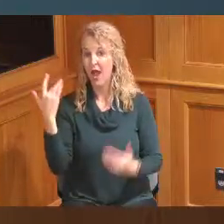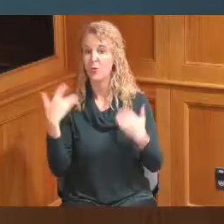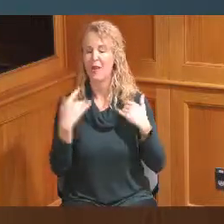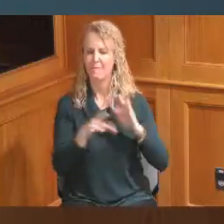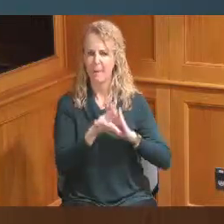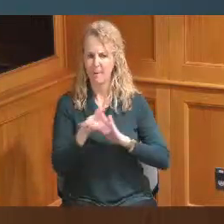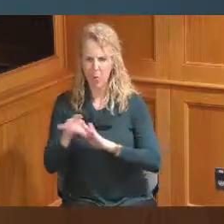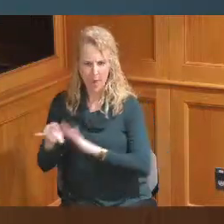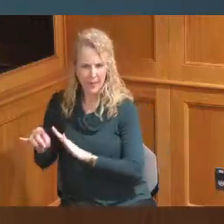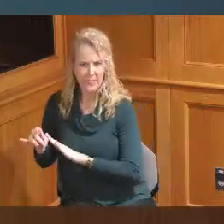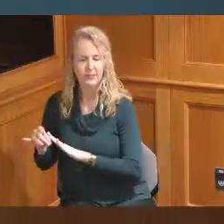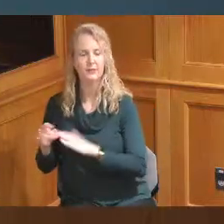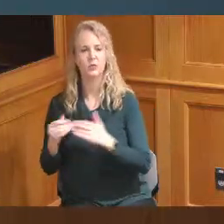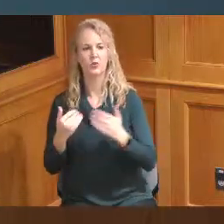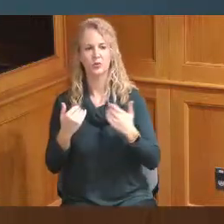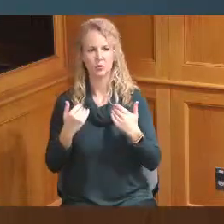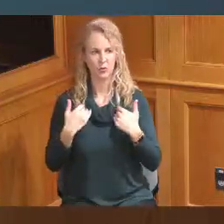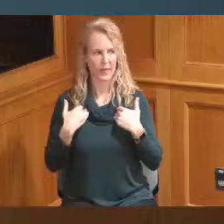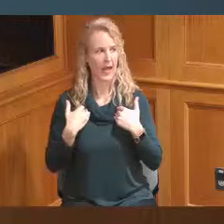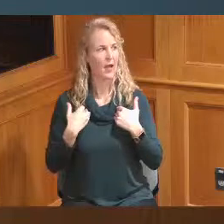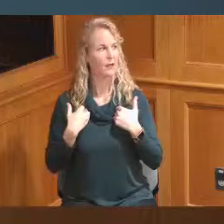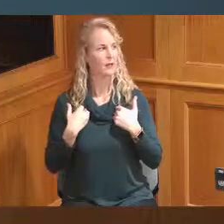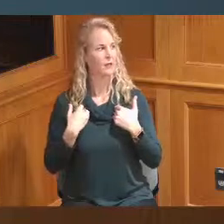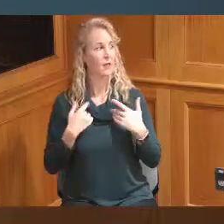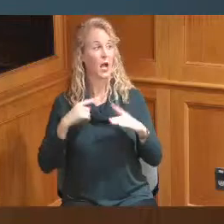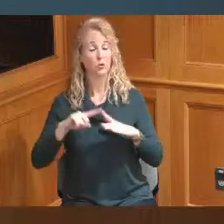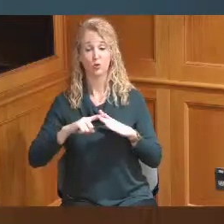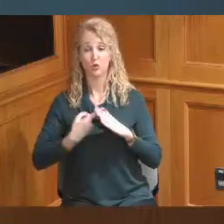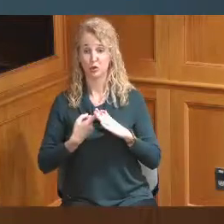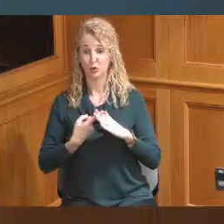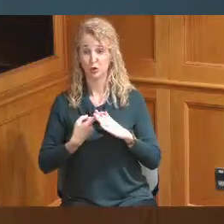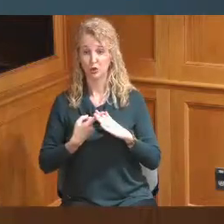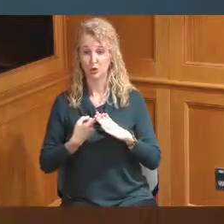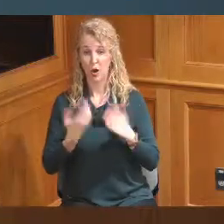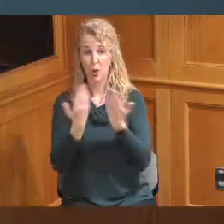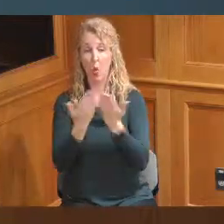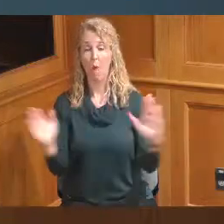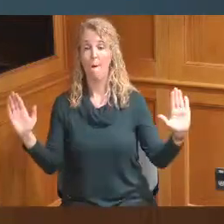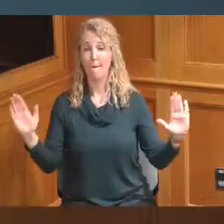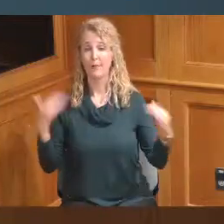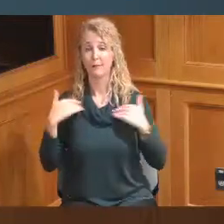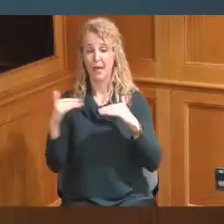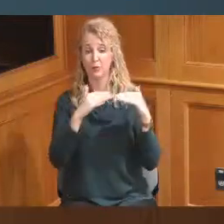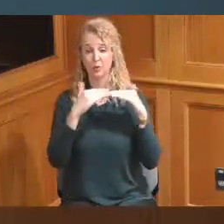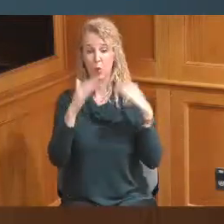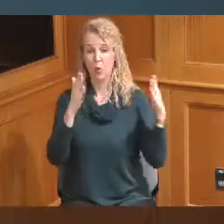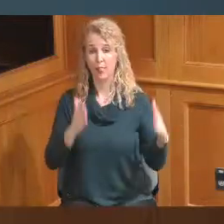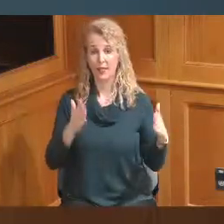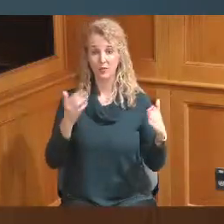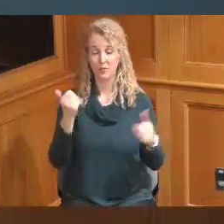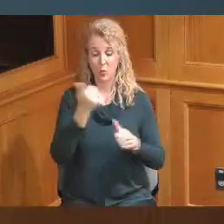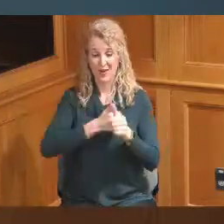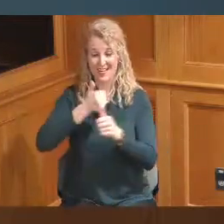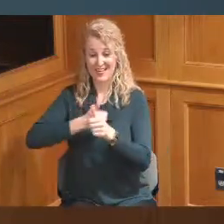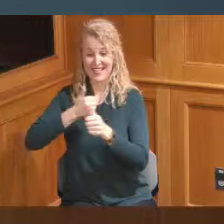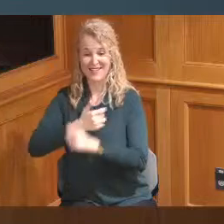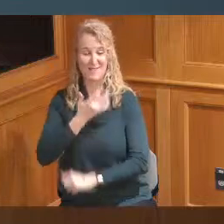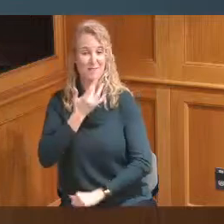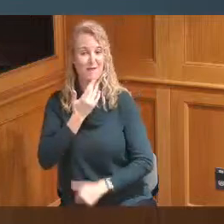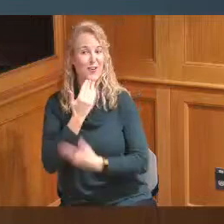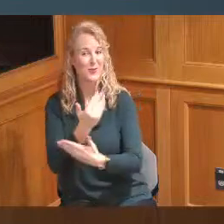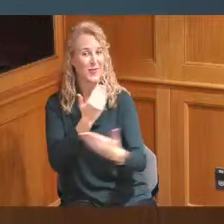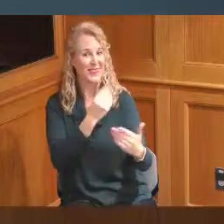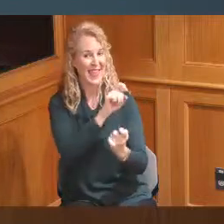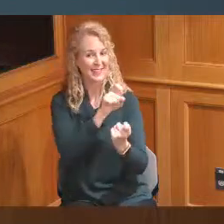appointments. And I'll start off and I open it up to my colleagues because I know we each like to